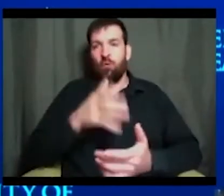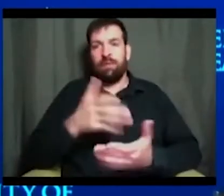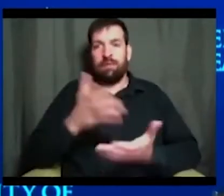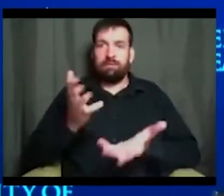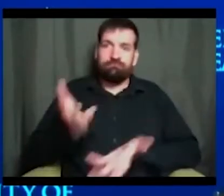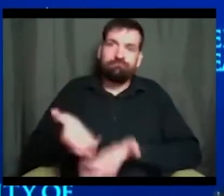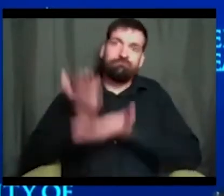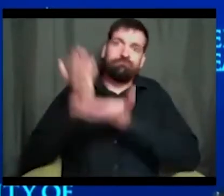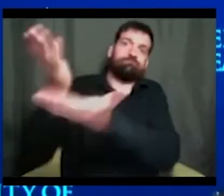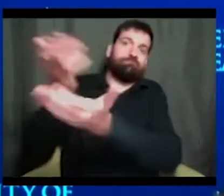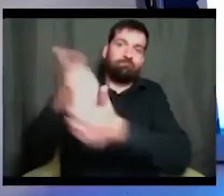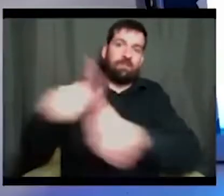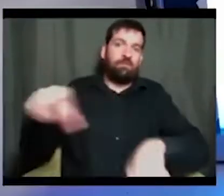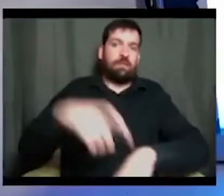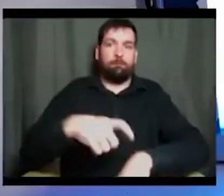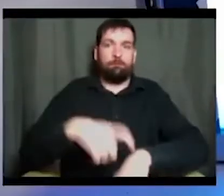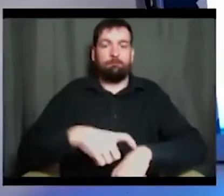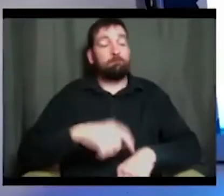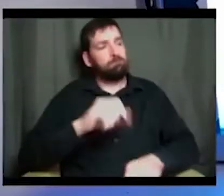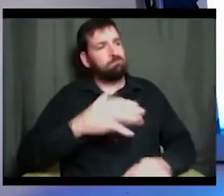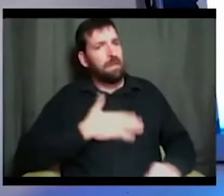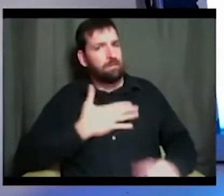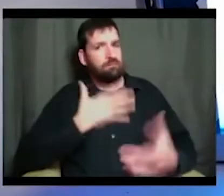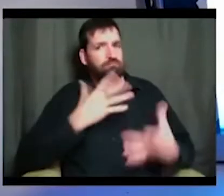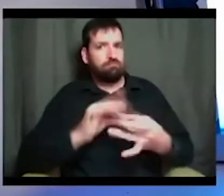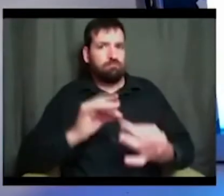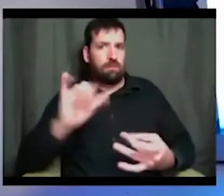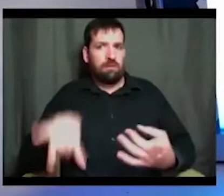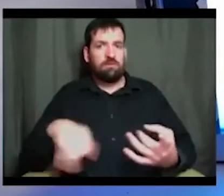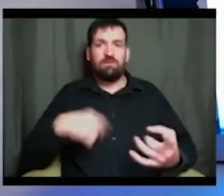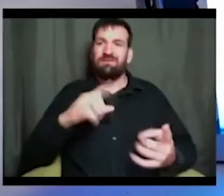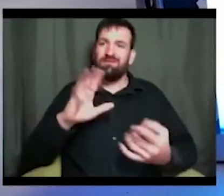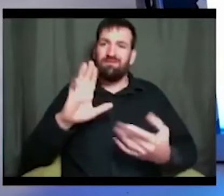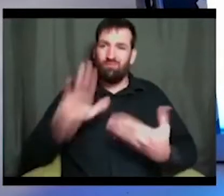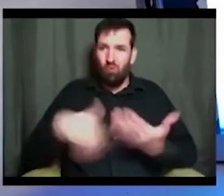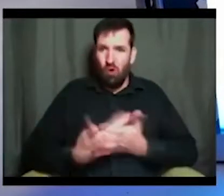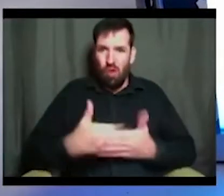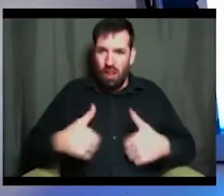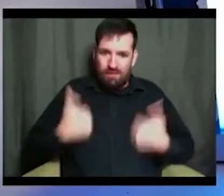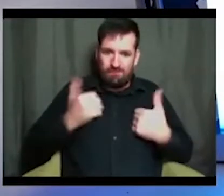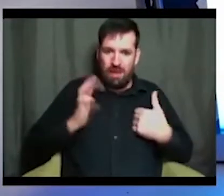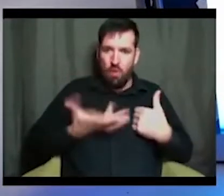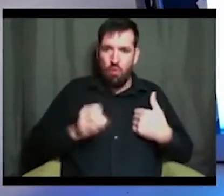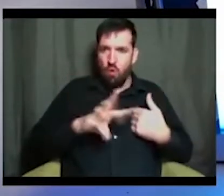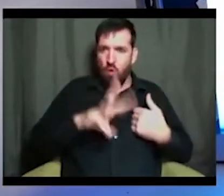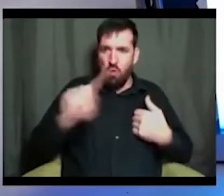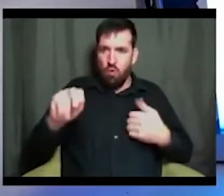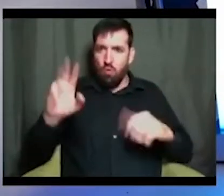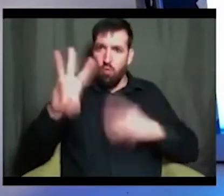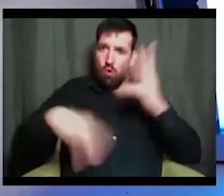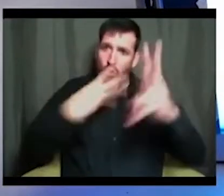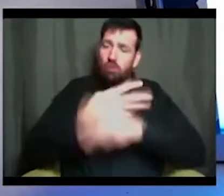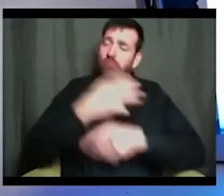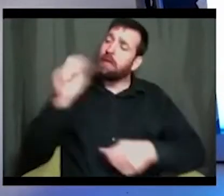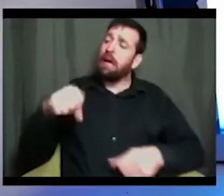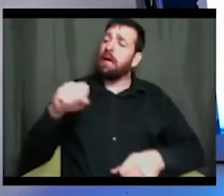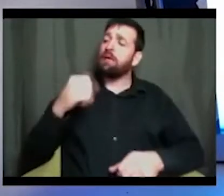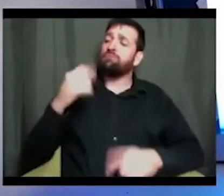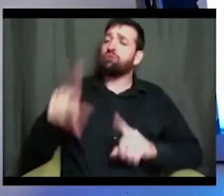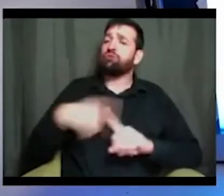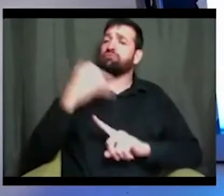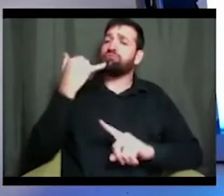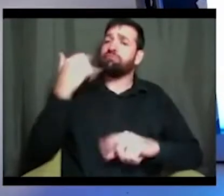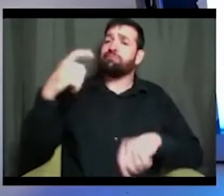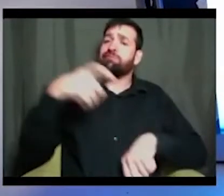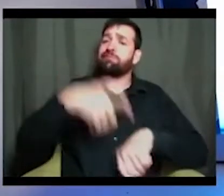I'm glad you bring that up. I mean, because you're right, we all live in our own heads and our own worlds, and we just think it's a matter of calling, getting some time off from work, and running down